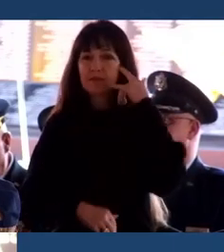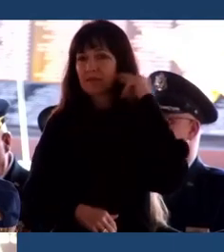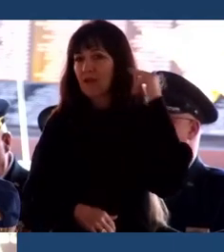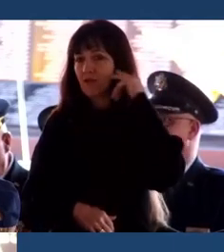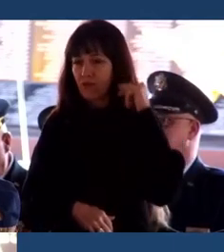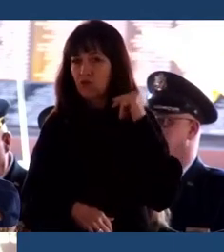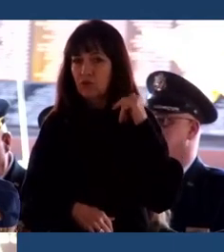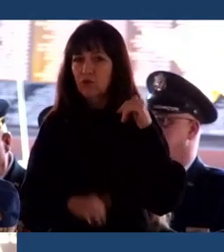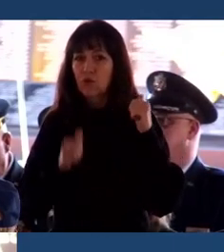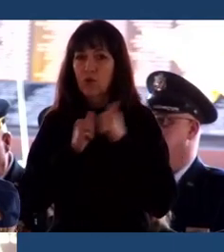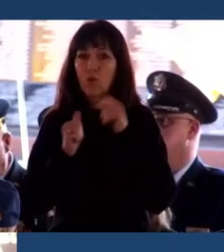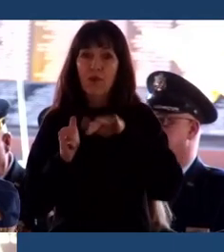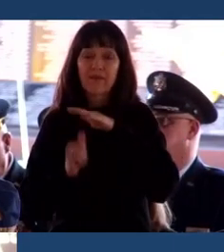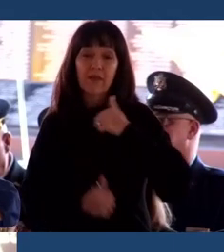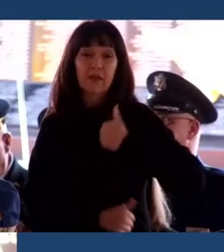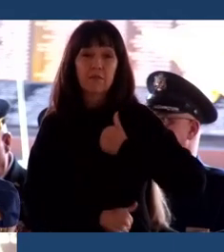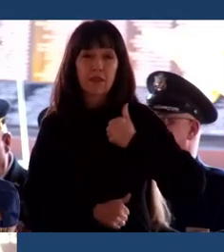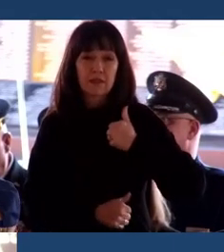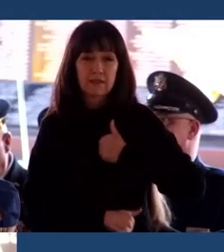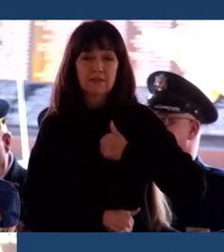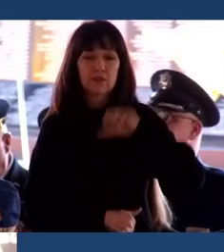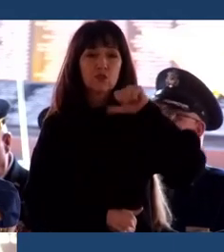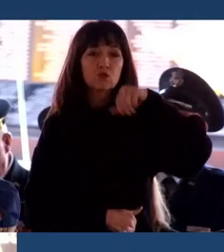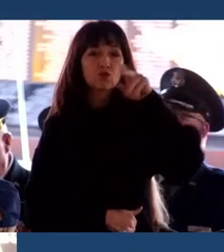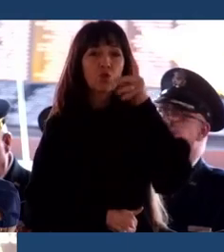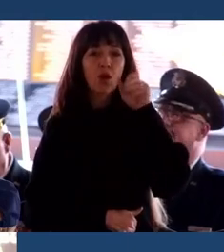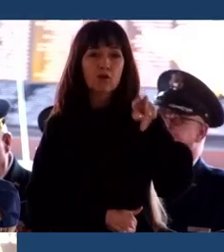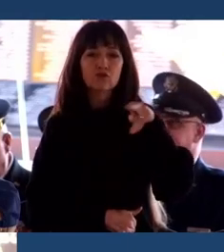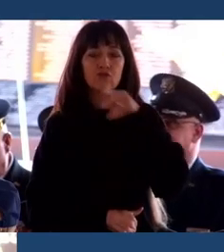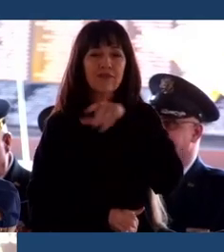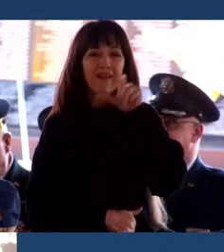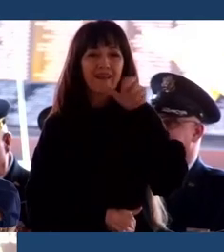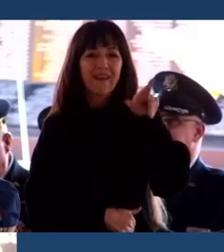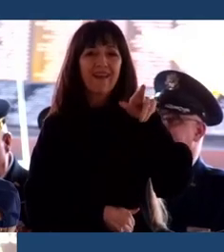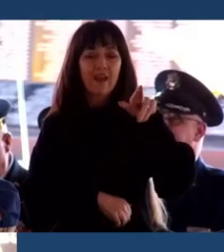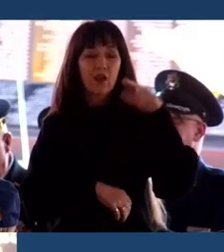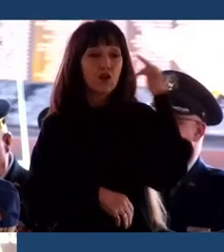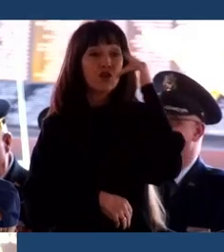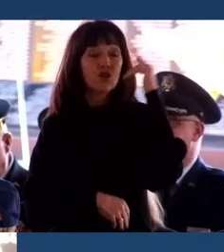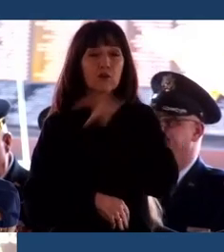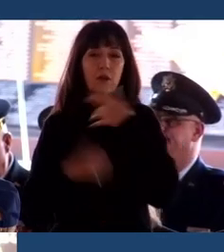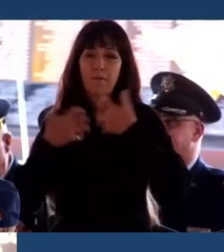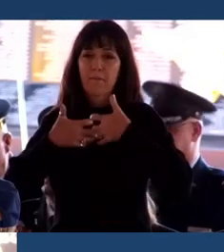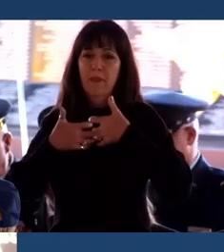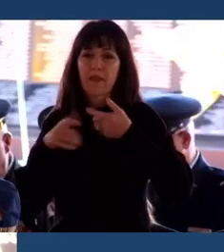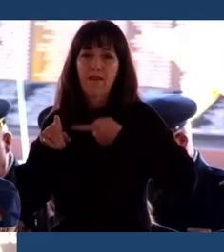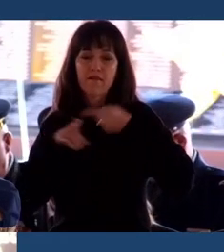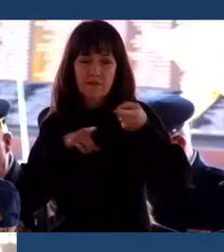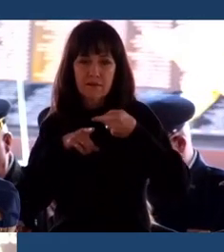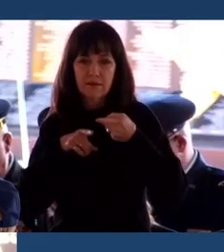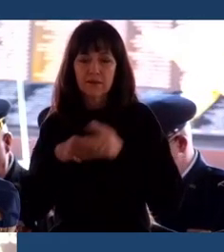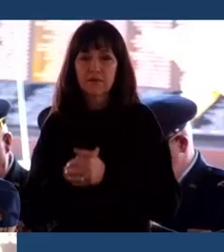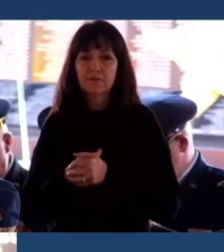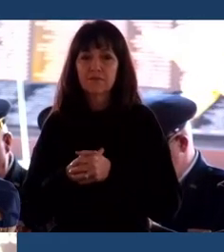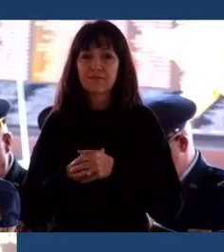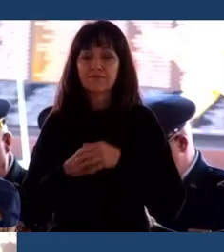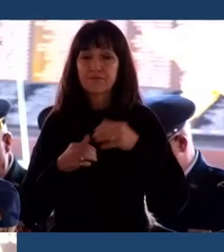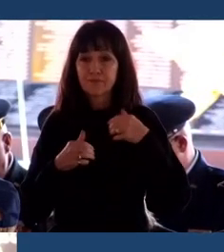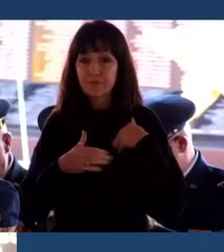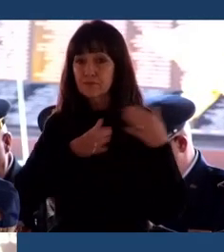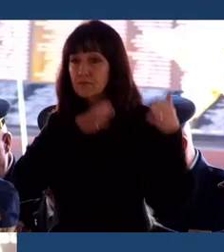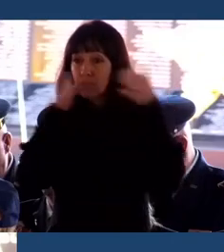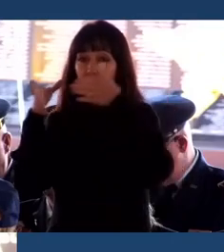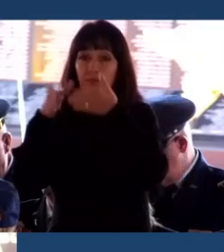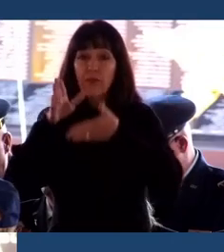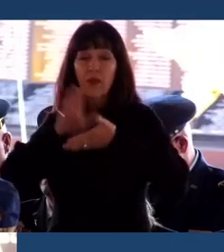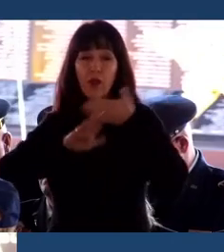Wing, 60th Field Maintenance Squadron, as an aircraft mechanic. Known as the Gateway to the Pacific,